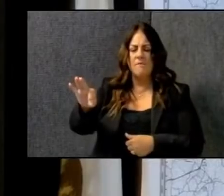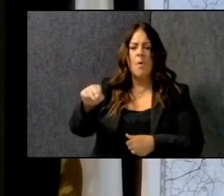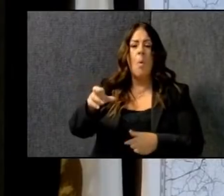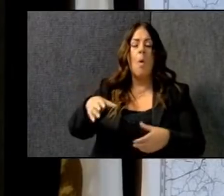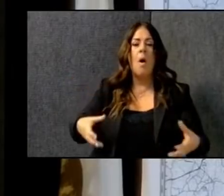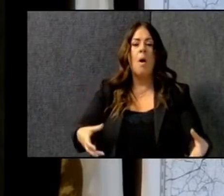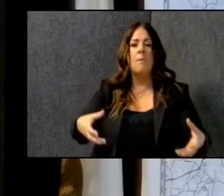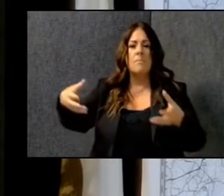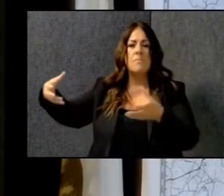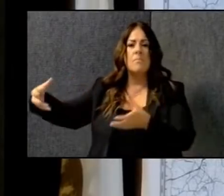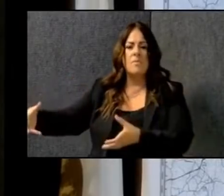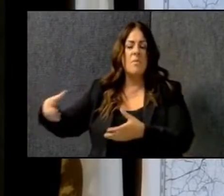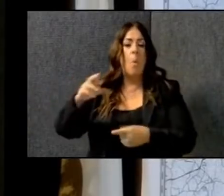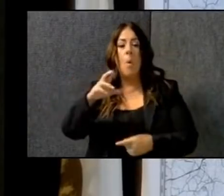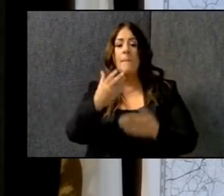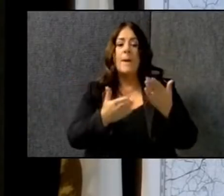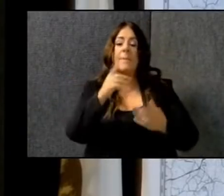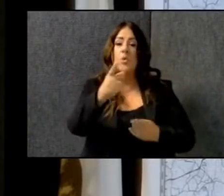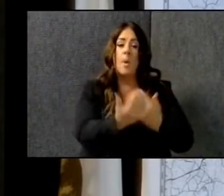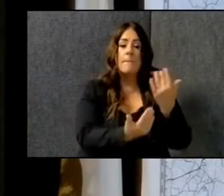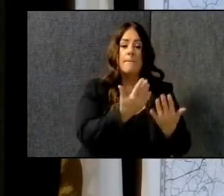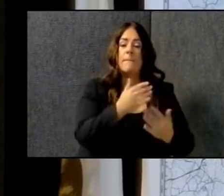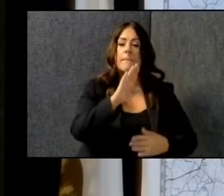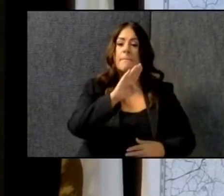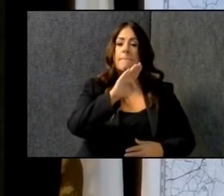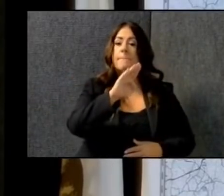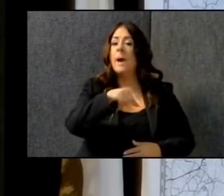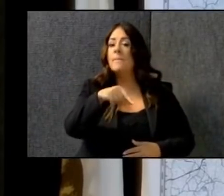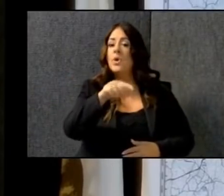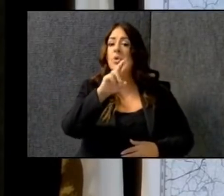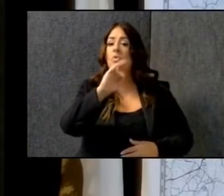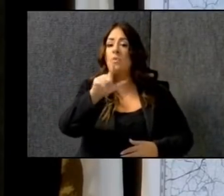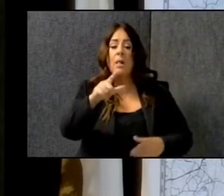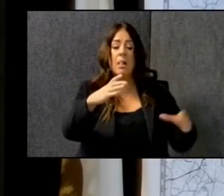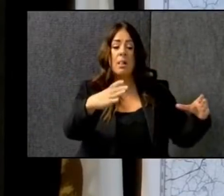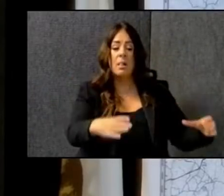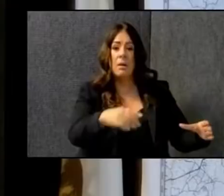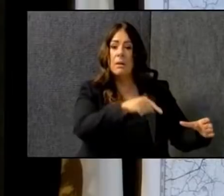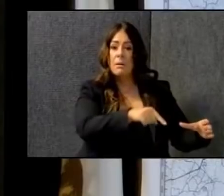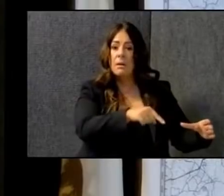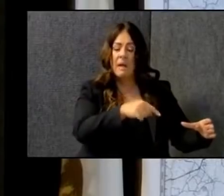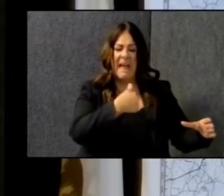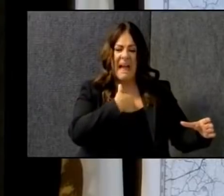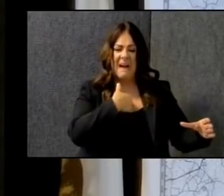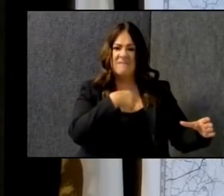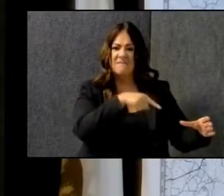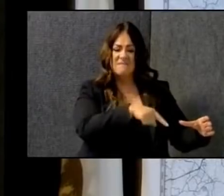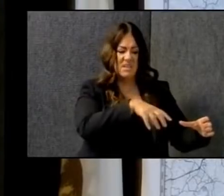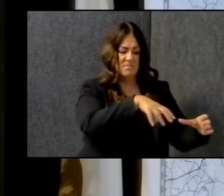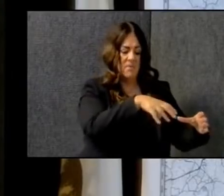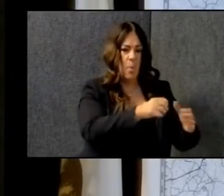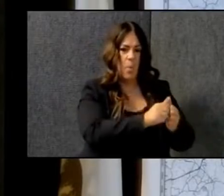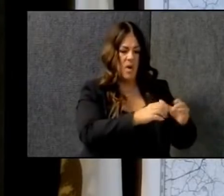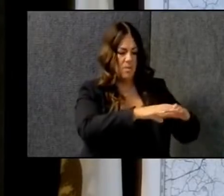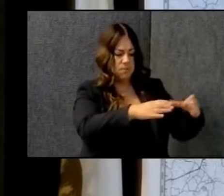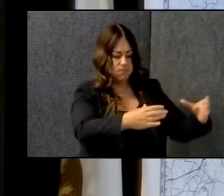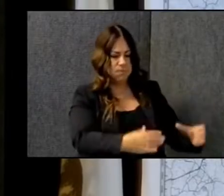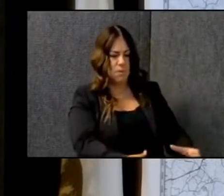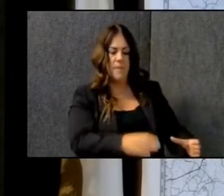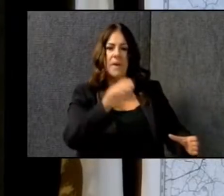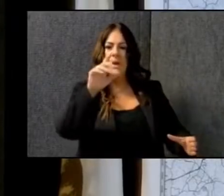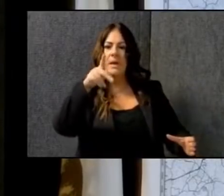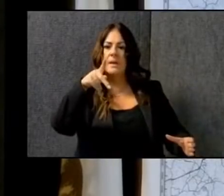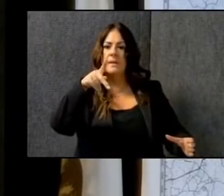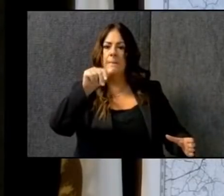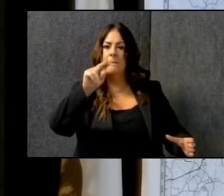move them or your grill away from your house. So as folks start to repopulate and you might see, oh, your barbecue grill is not sitting where it was and the propane